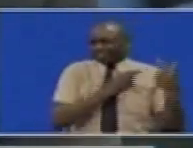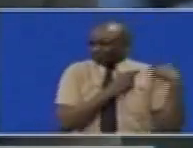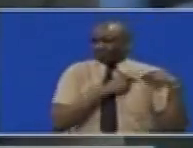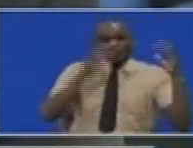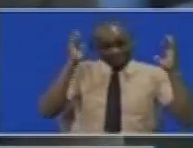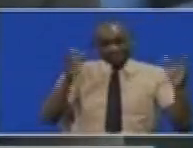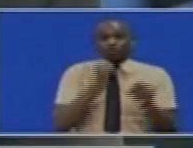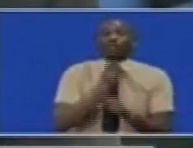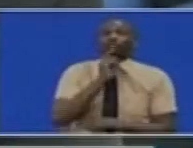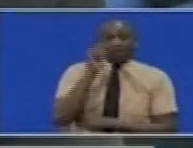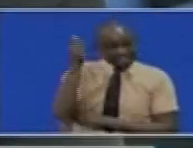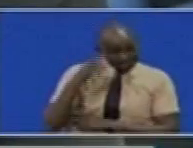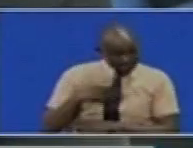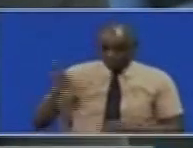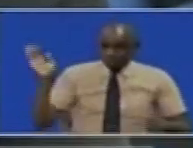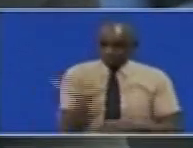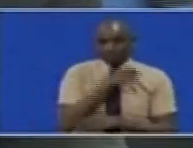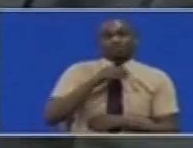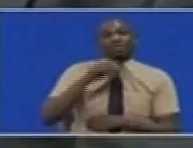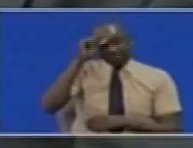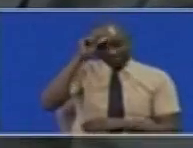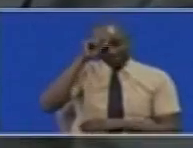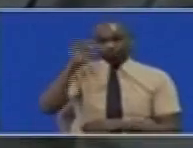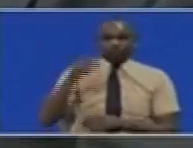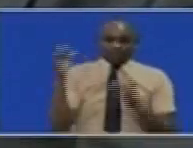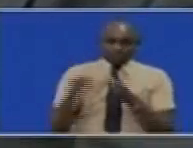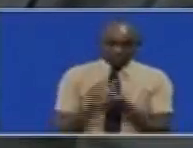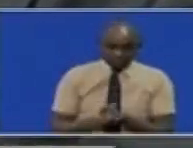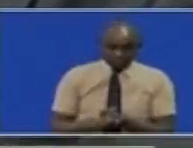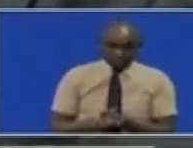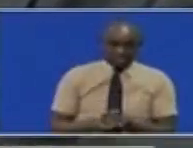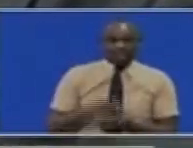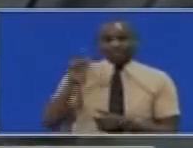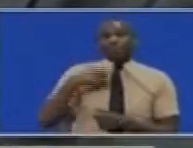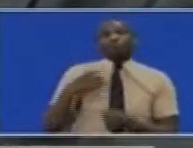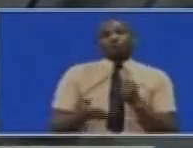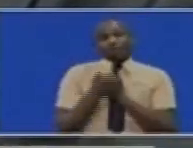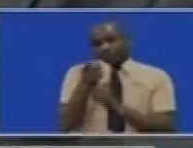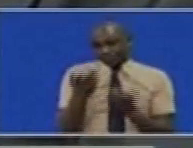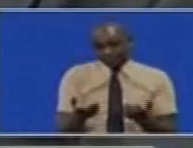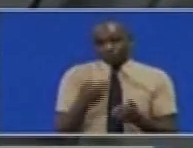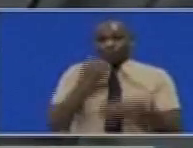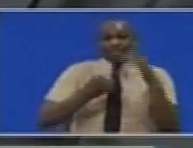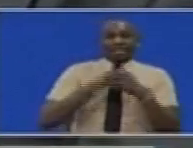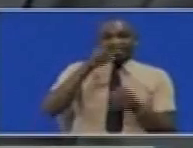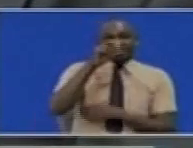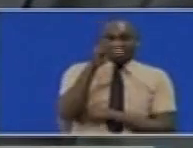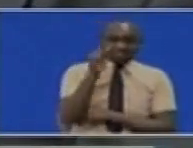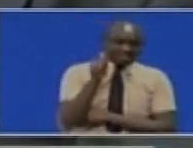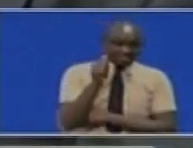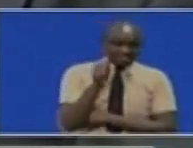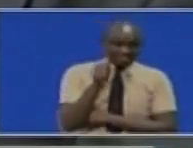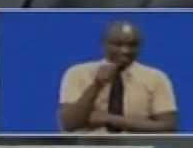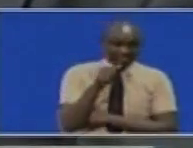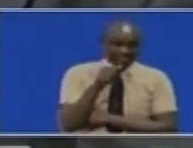la kuhakikisha wa Kenya wanaondoa serikali ya Jubilee. What I think is helping the NASA speak is